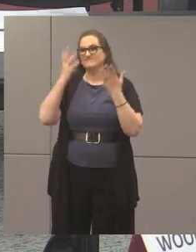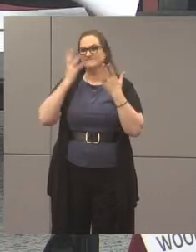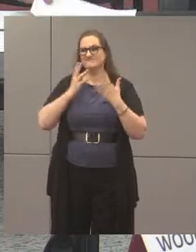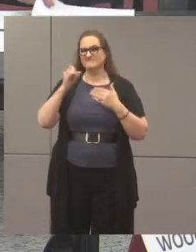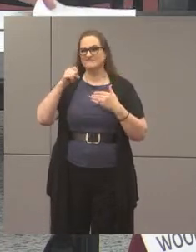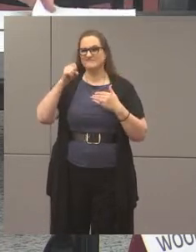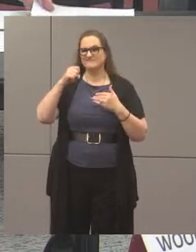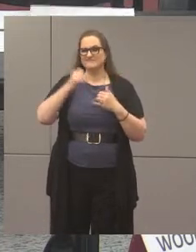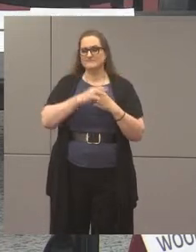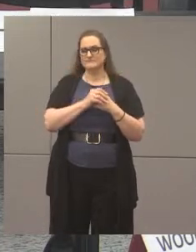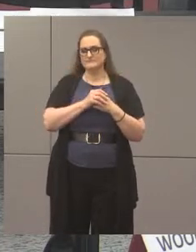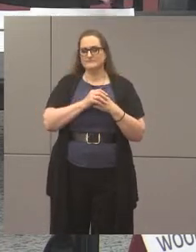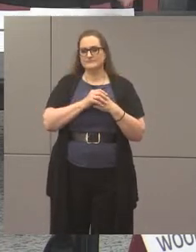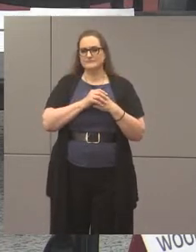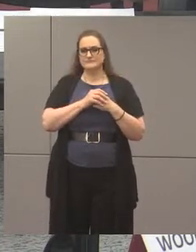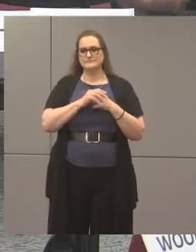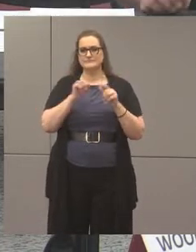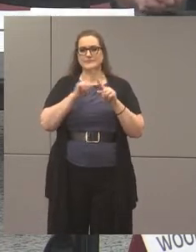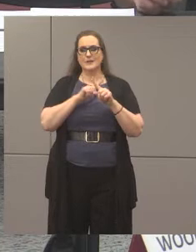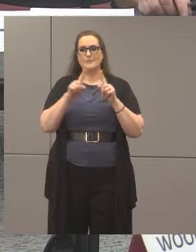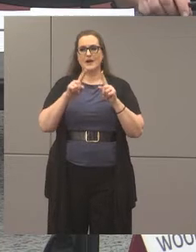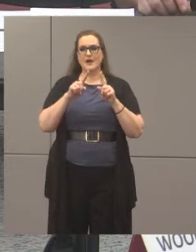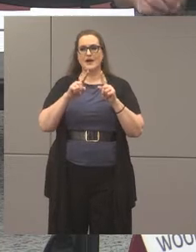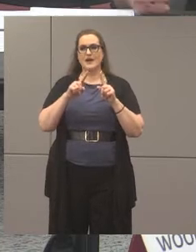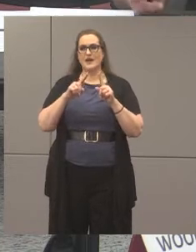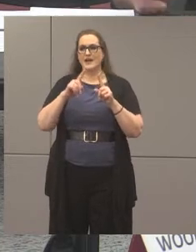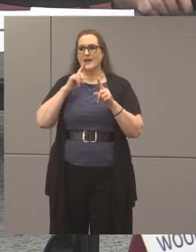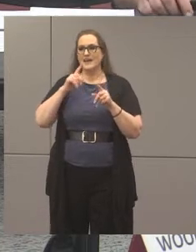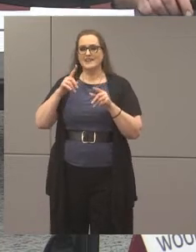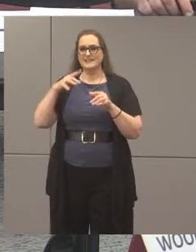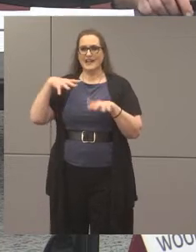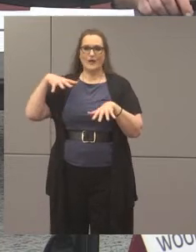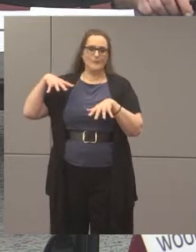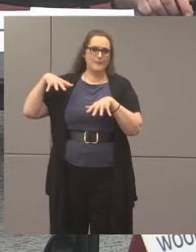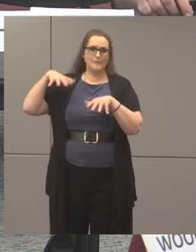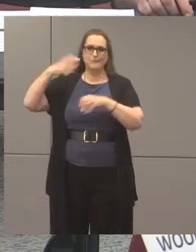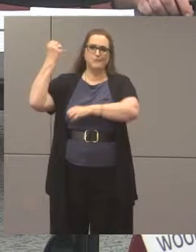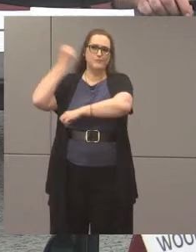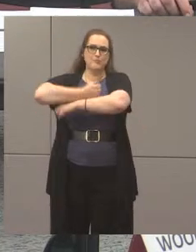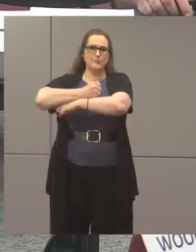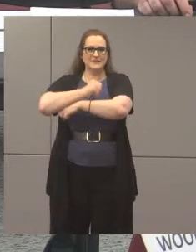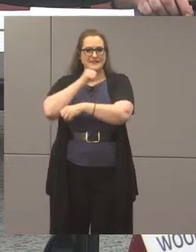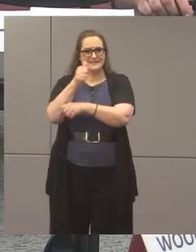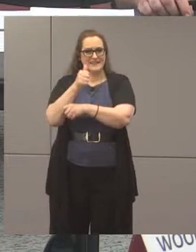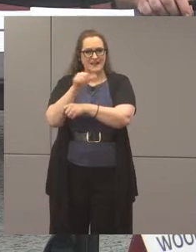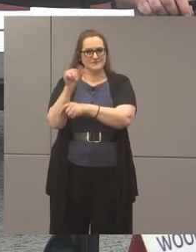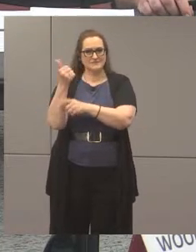but the crash and burn is just not an alternative at this point,